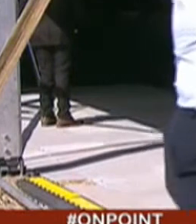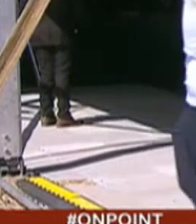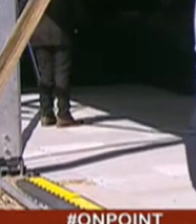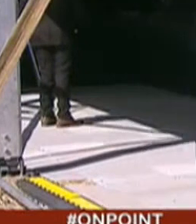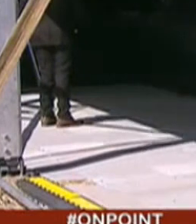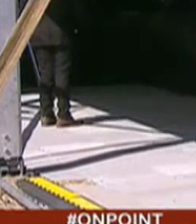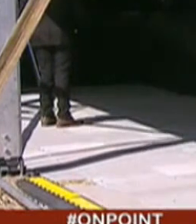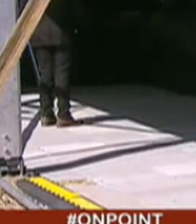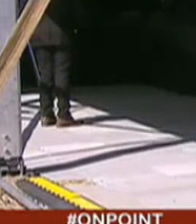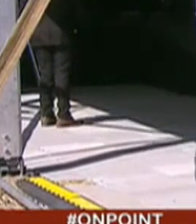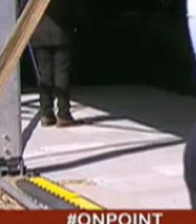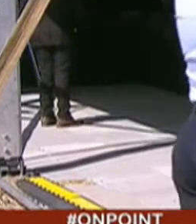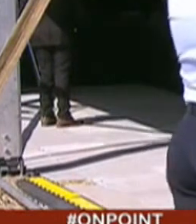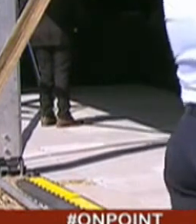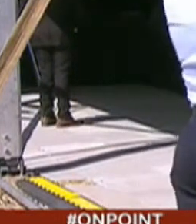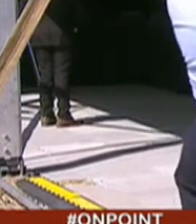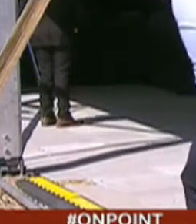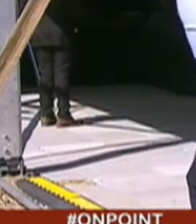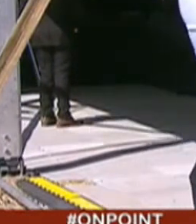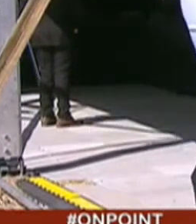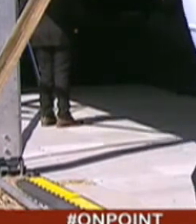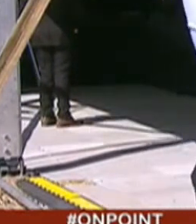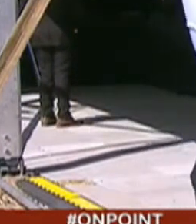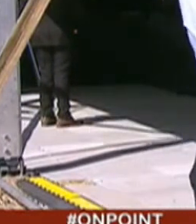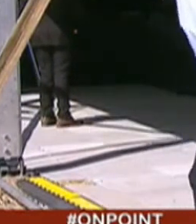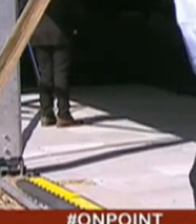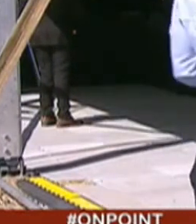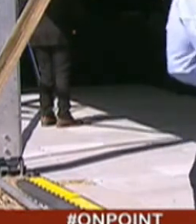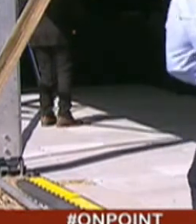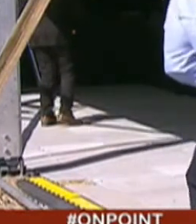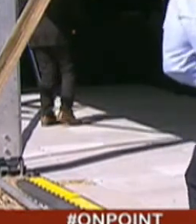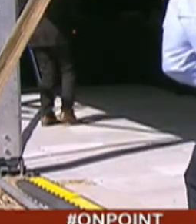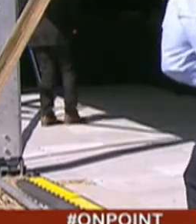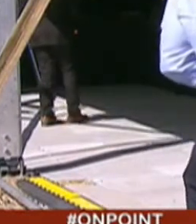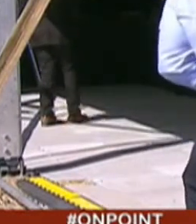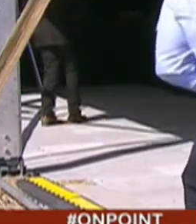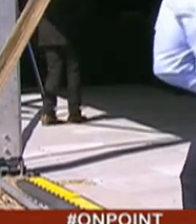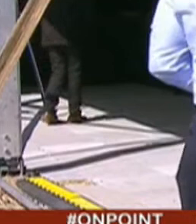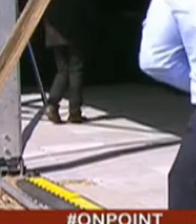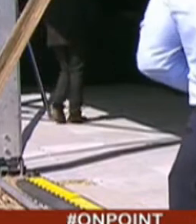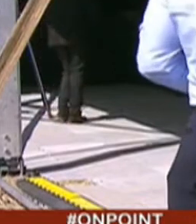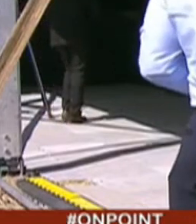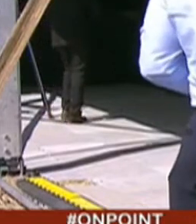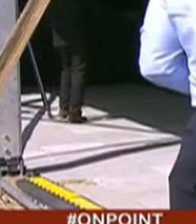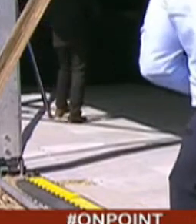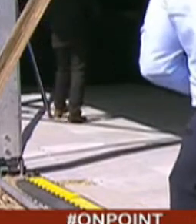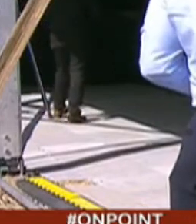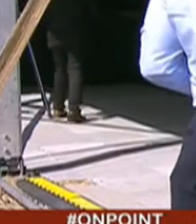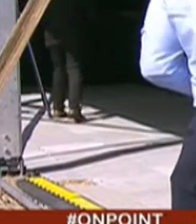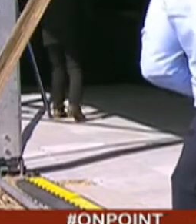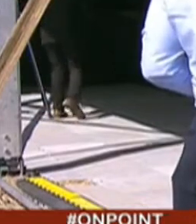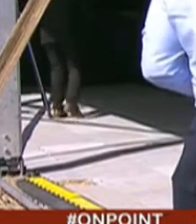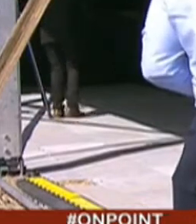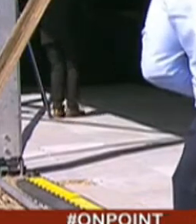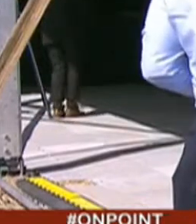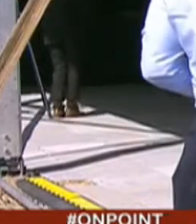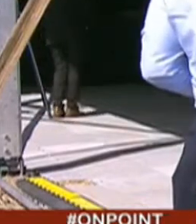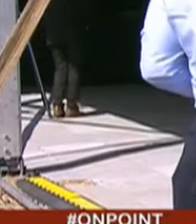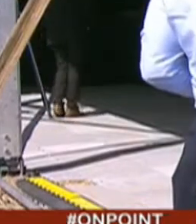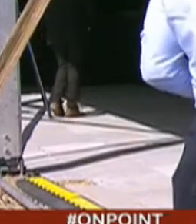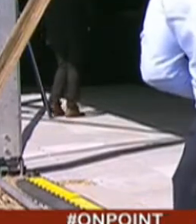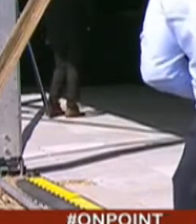communities, he actually encouraged communities that they have a democratic right to hold protests when they are not happy, but discourage